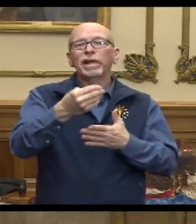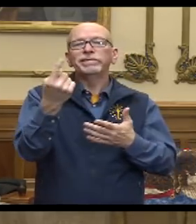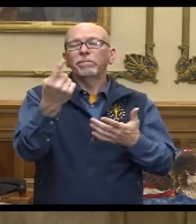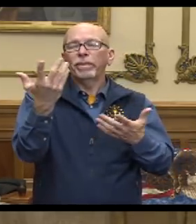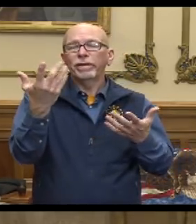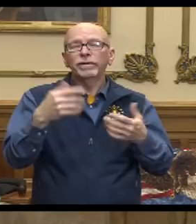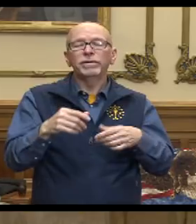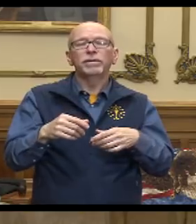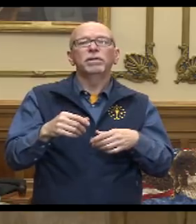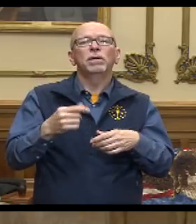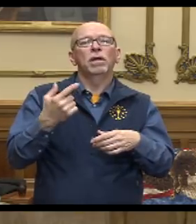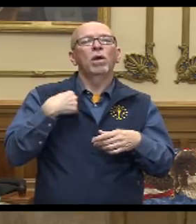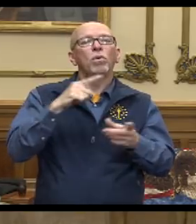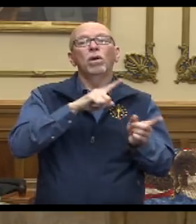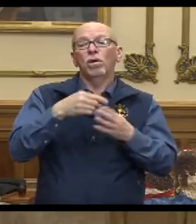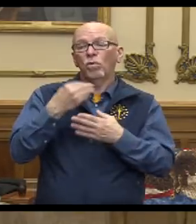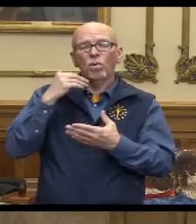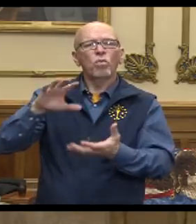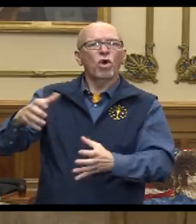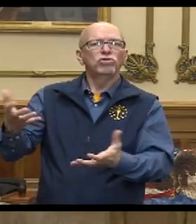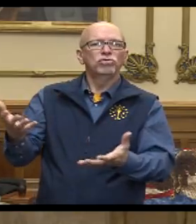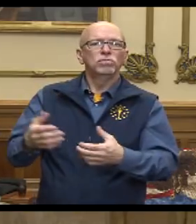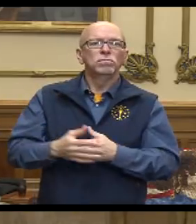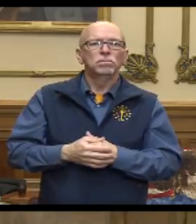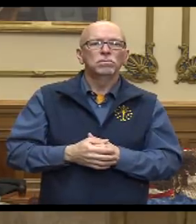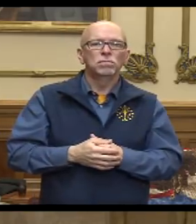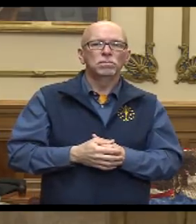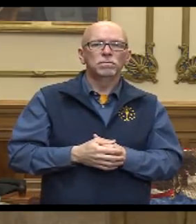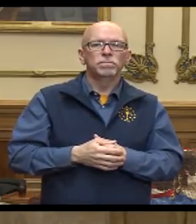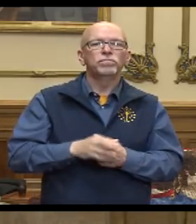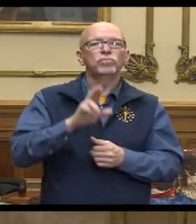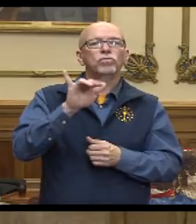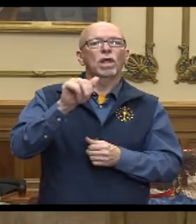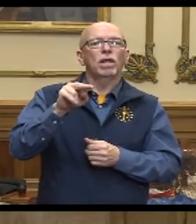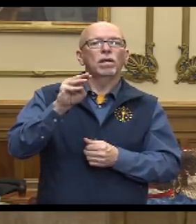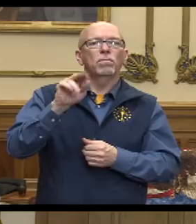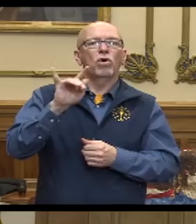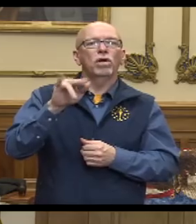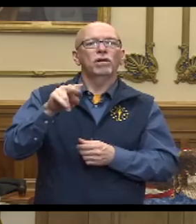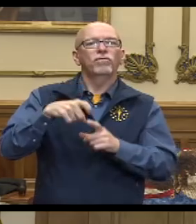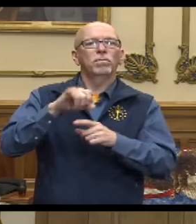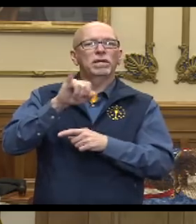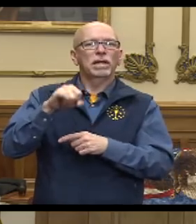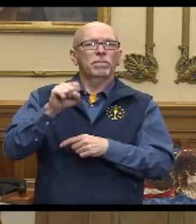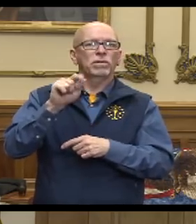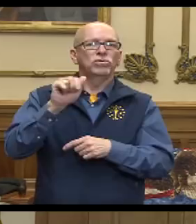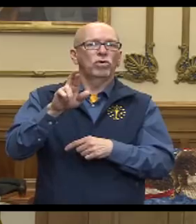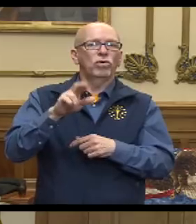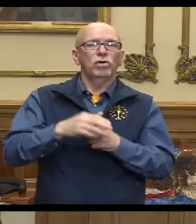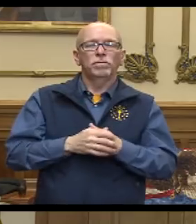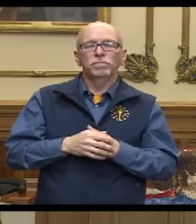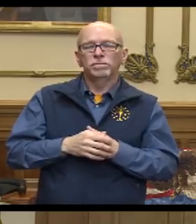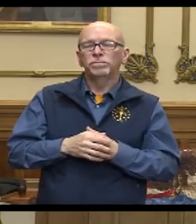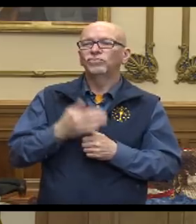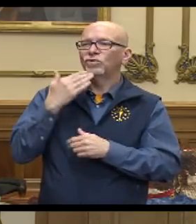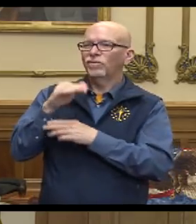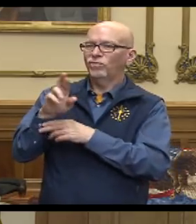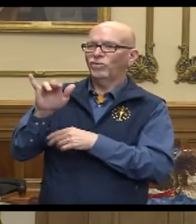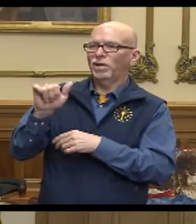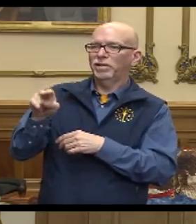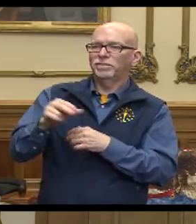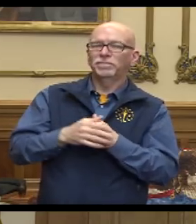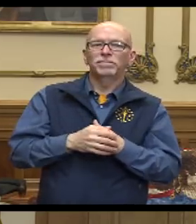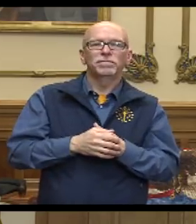item, then I would wash it after that use. Ryan Martin, the Indianapolis Star. Good afternoon, Ryan.